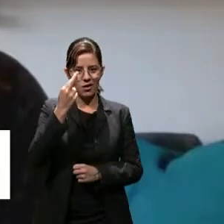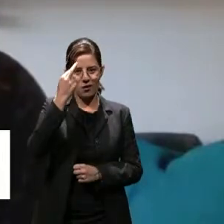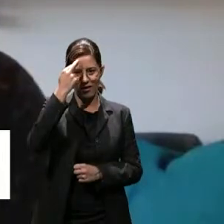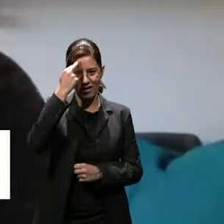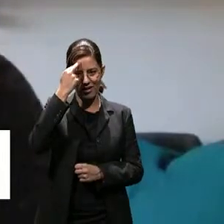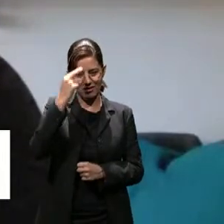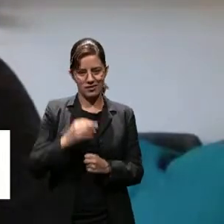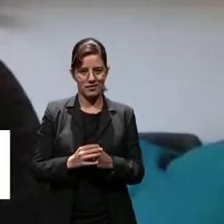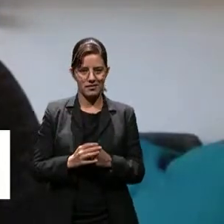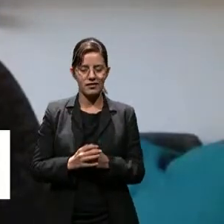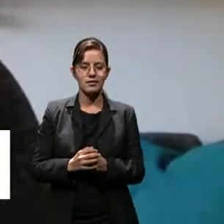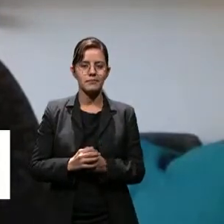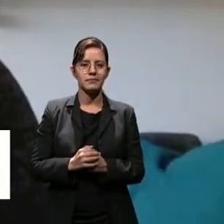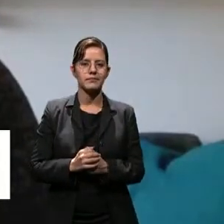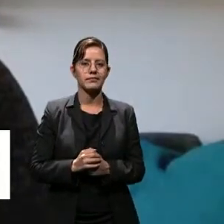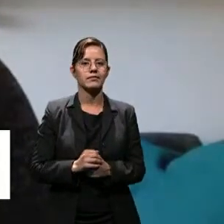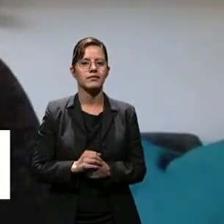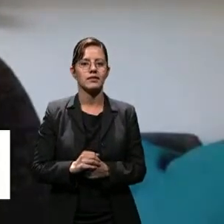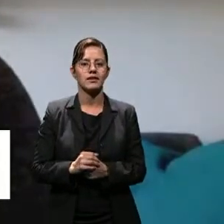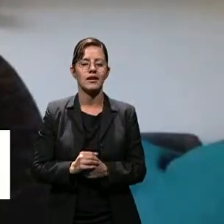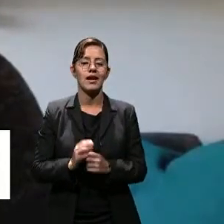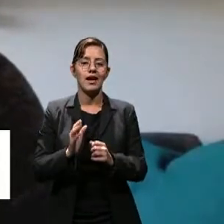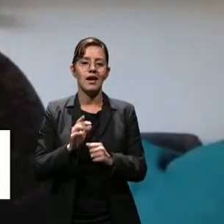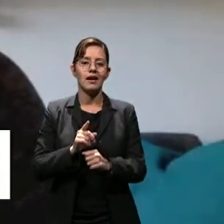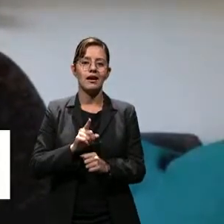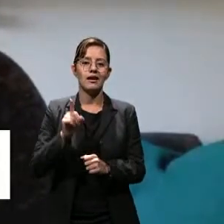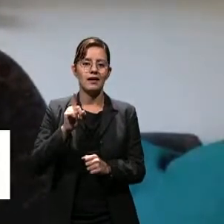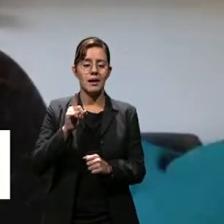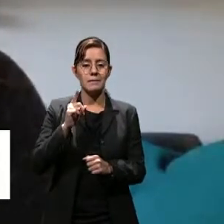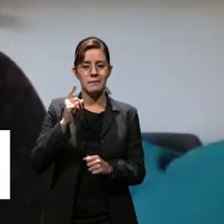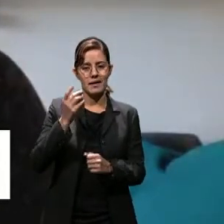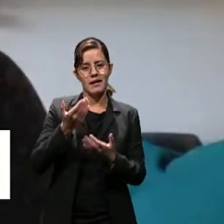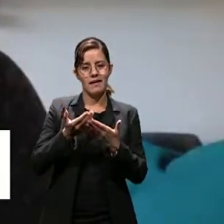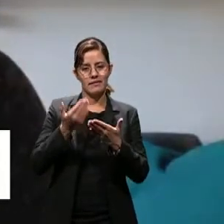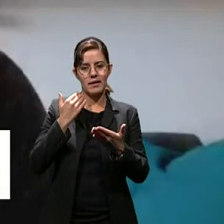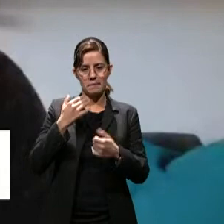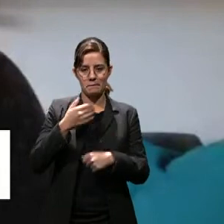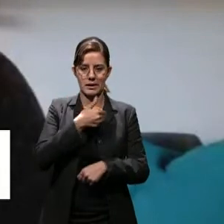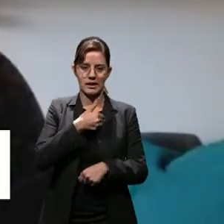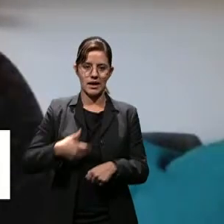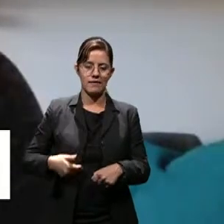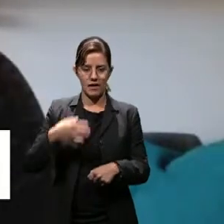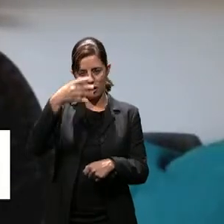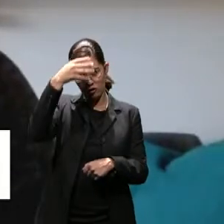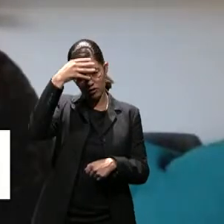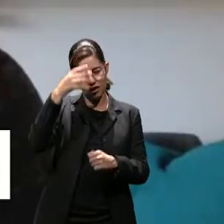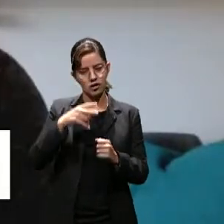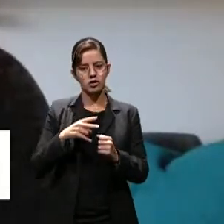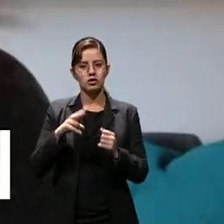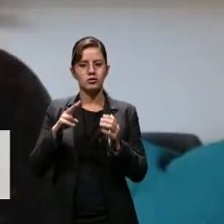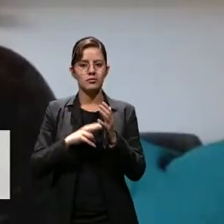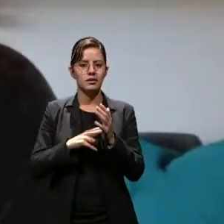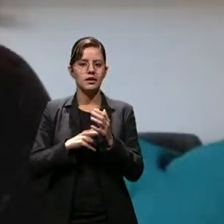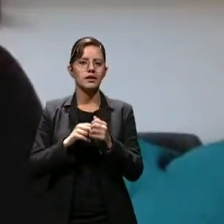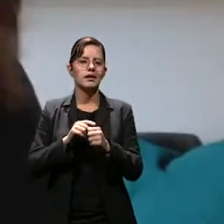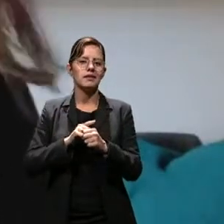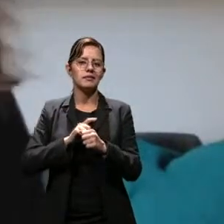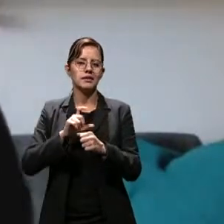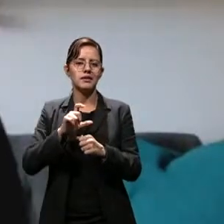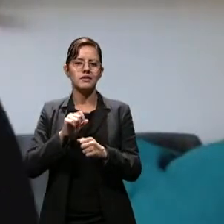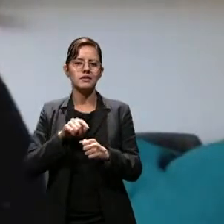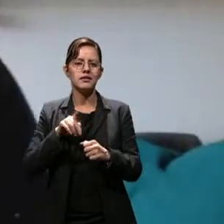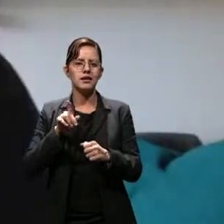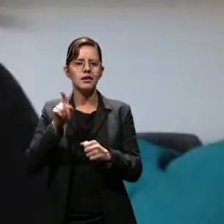remember the stress that Mr. Donald Trump created on the